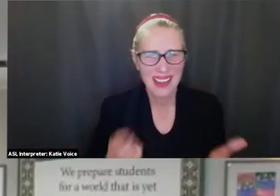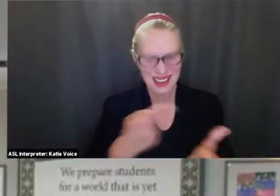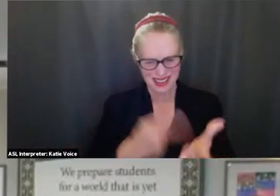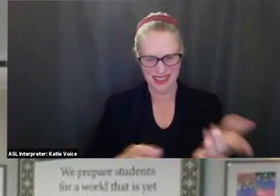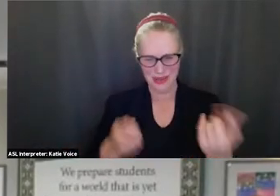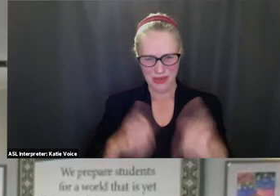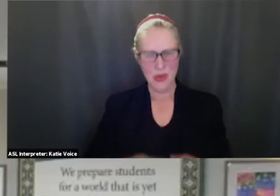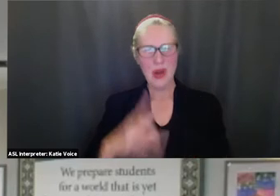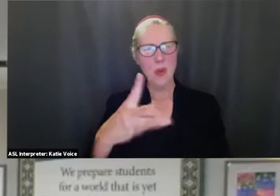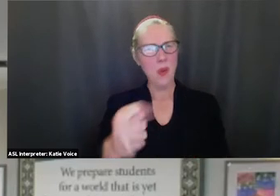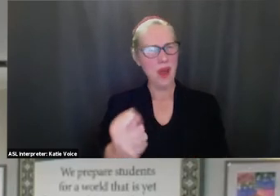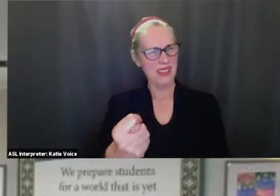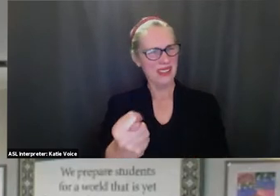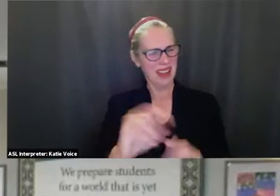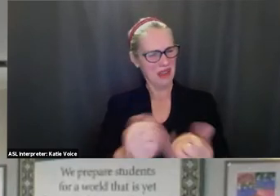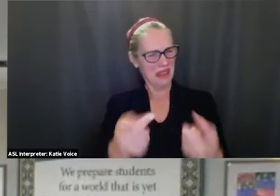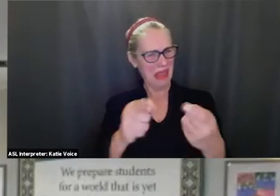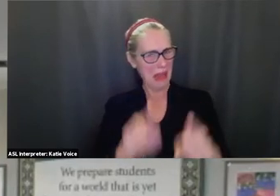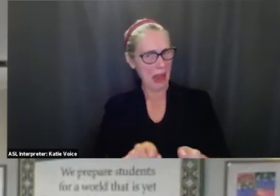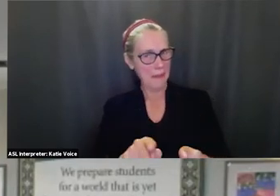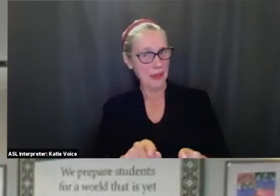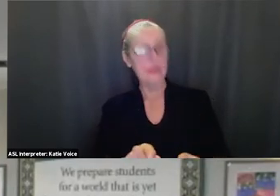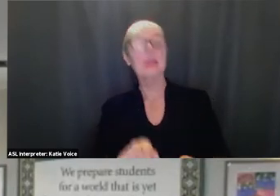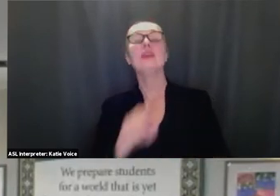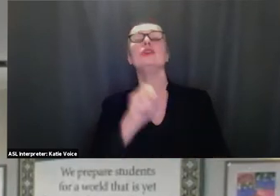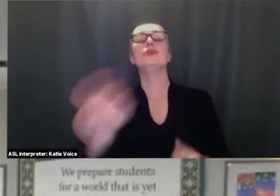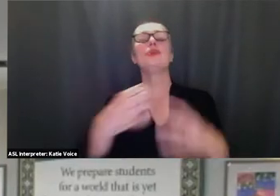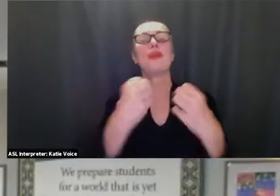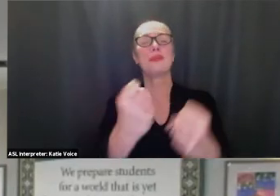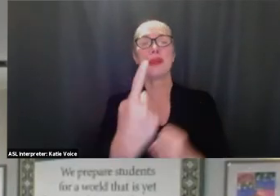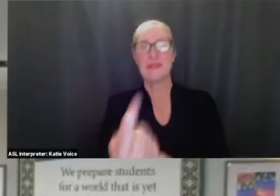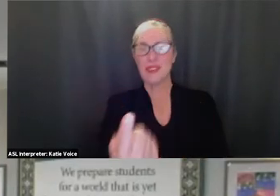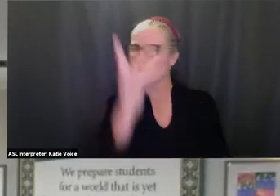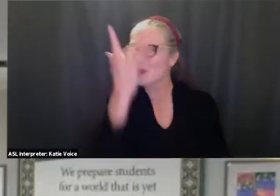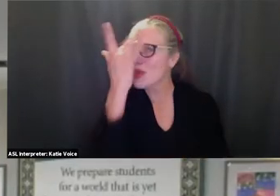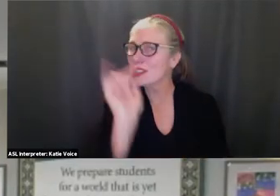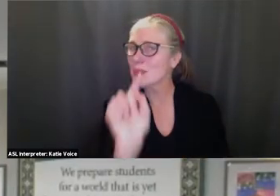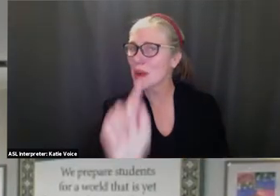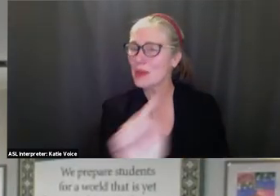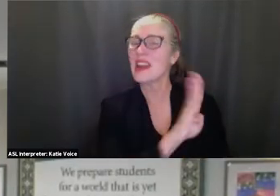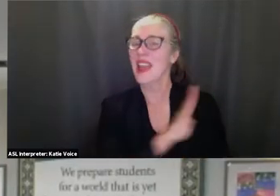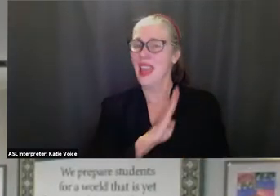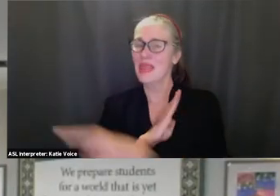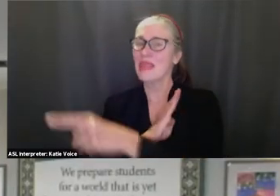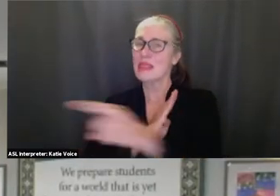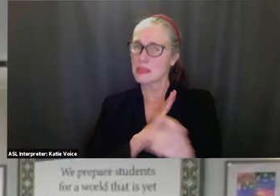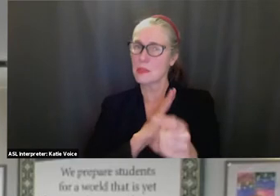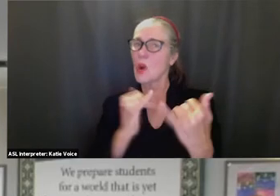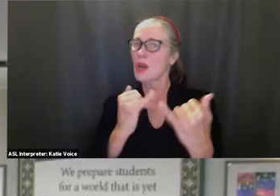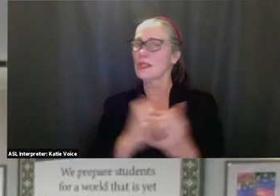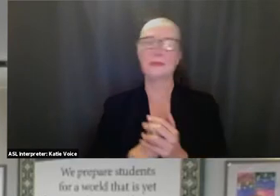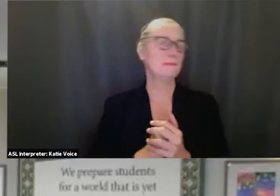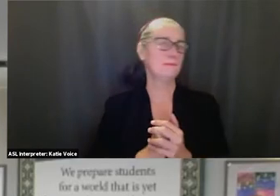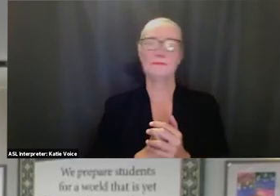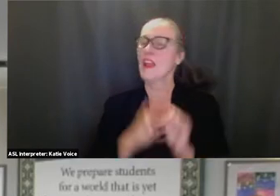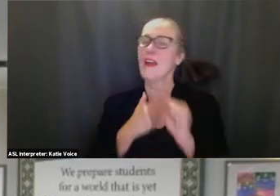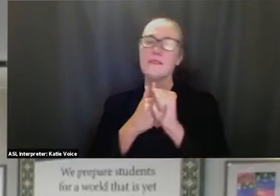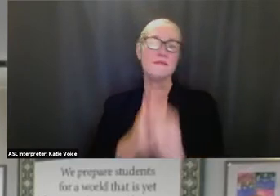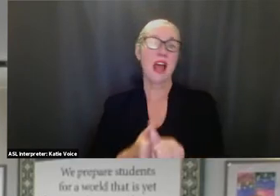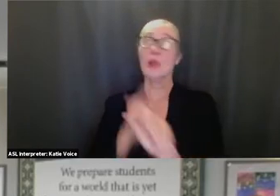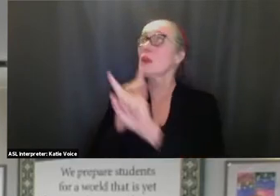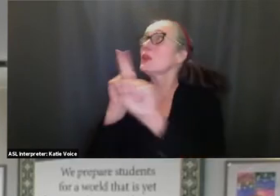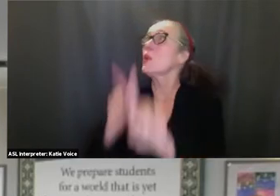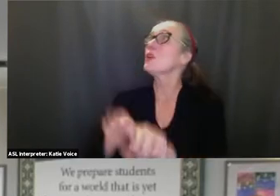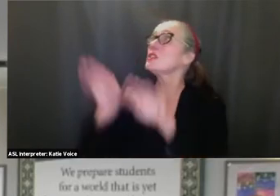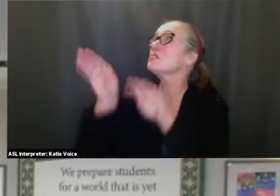happening so just know you're the brave ones you're the smart ones and this board is um just following what their orders i guess